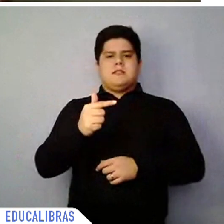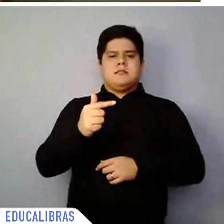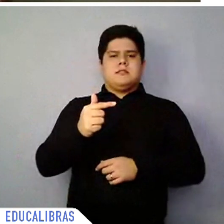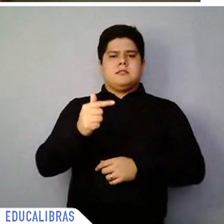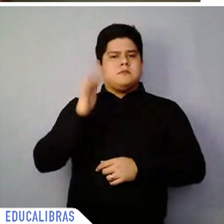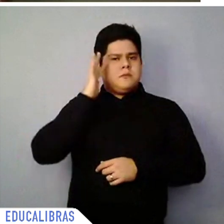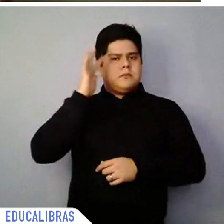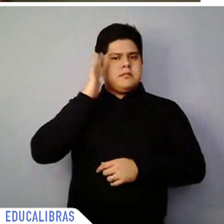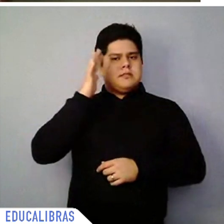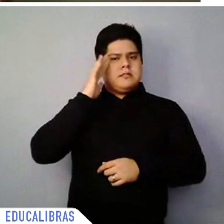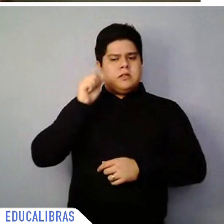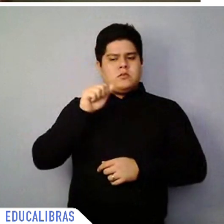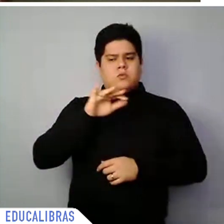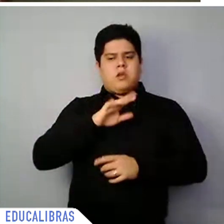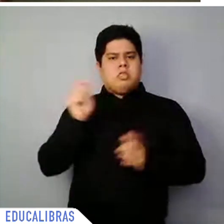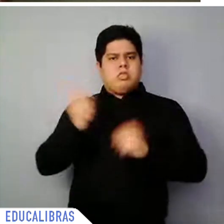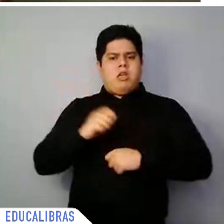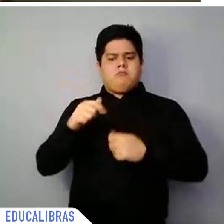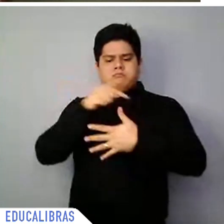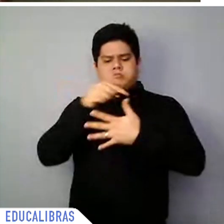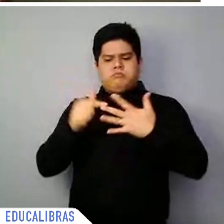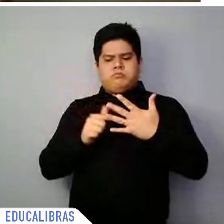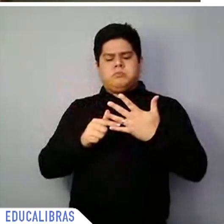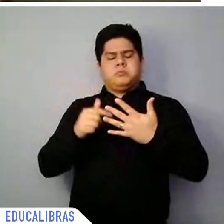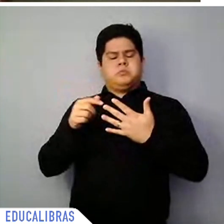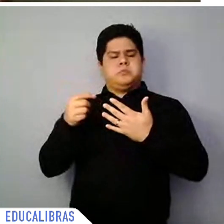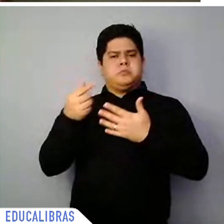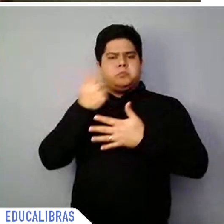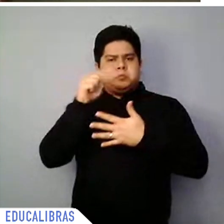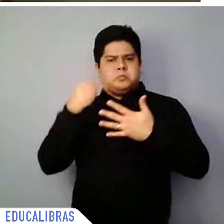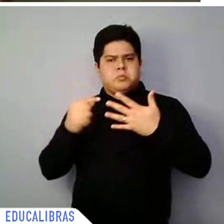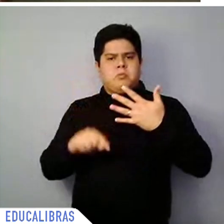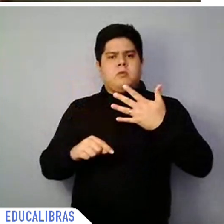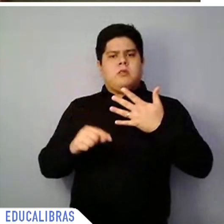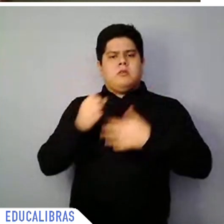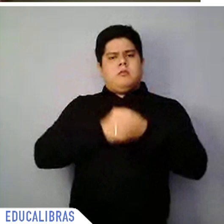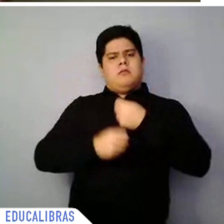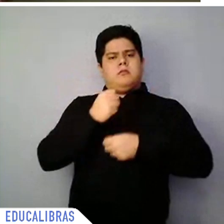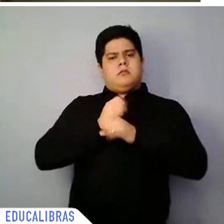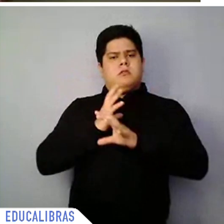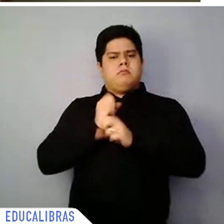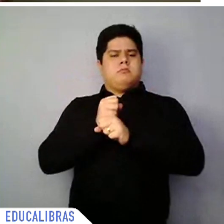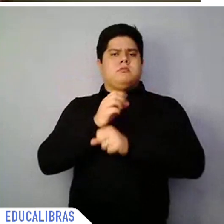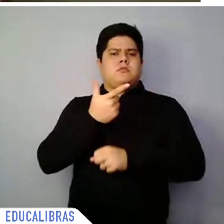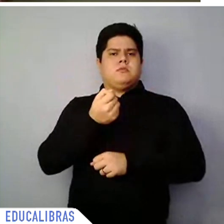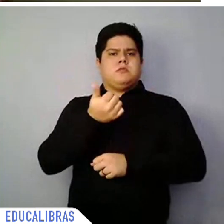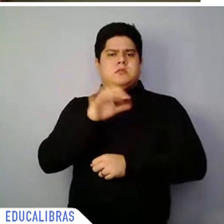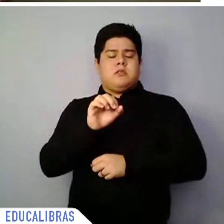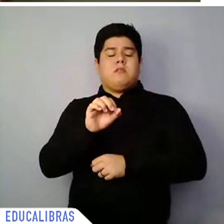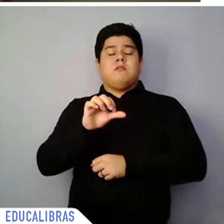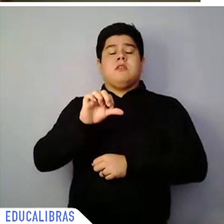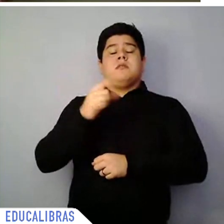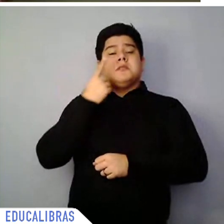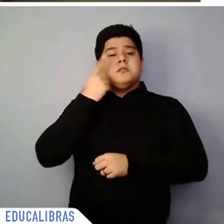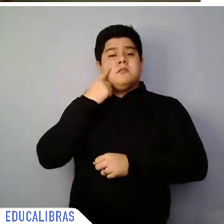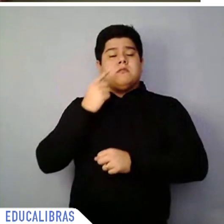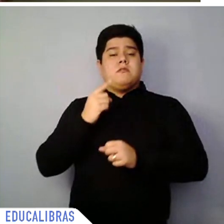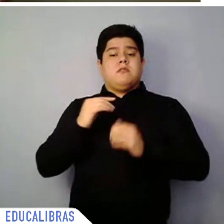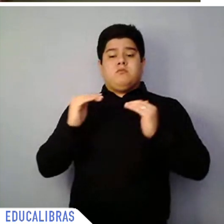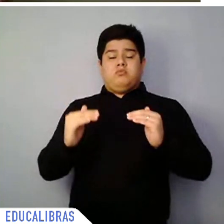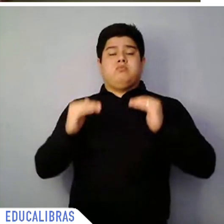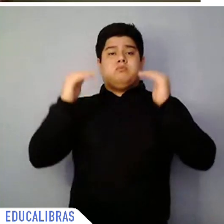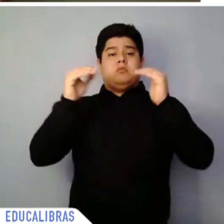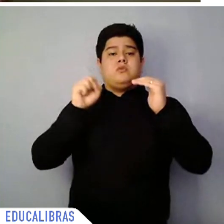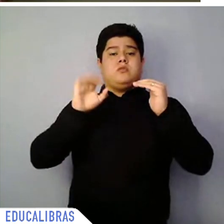it decreased the coverage from 50 to 30%, according to the research into 2019.